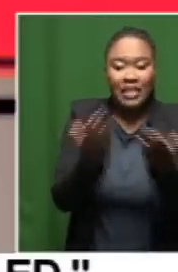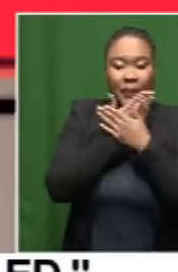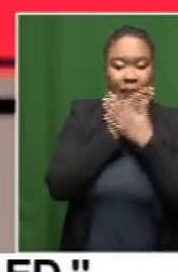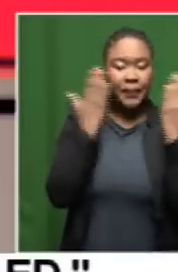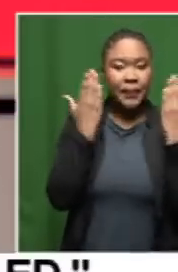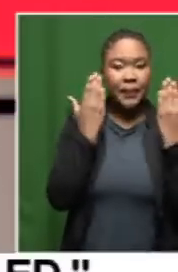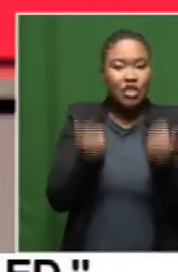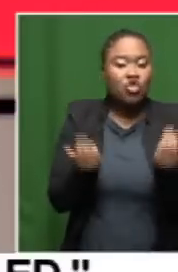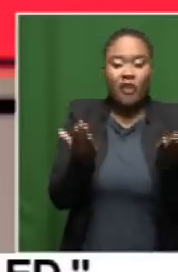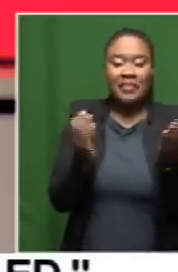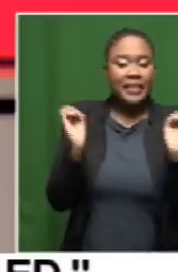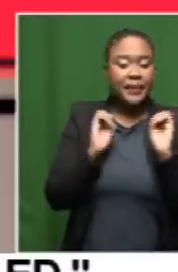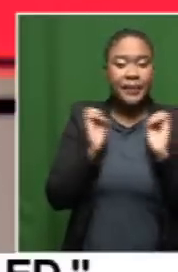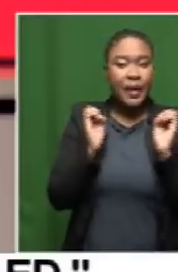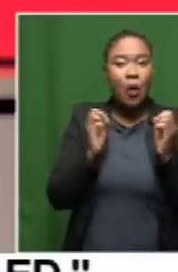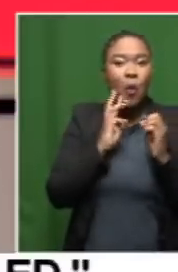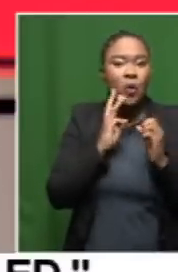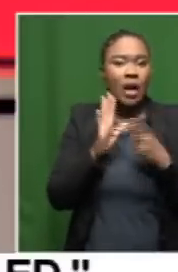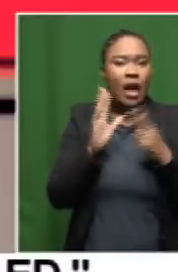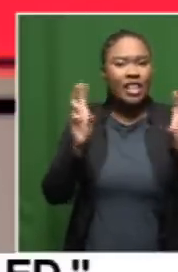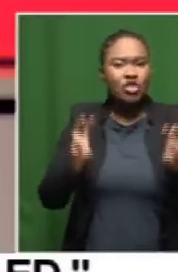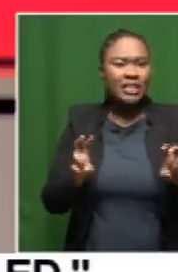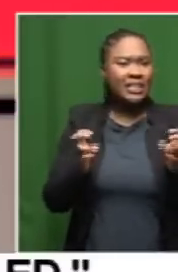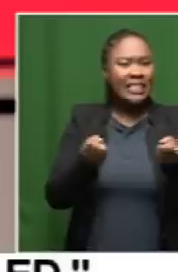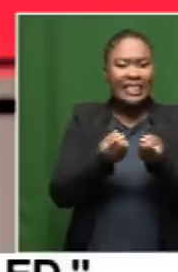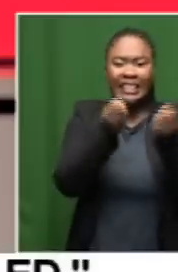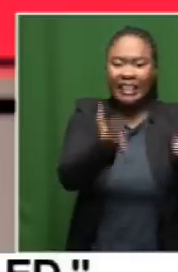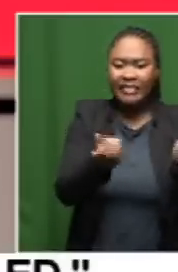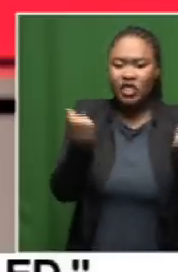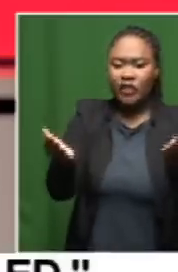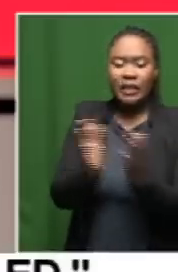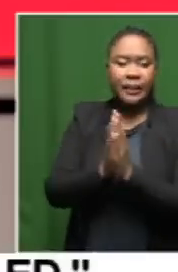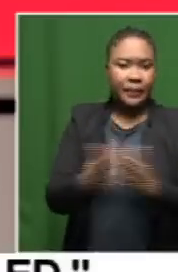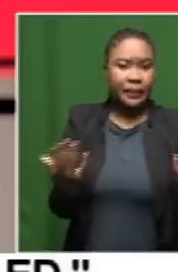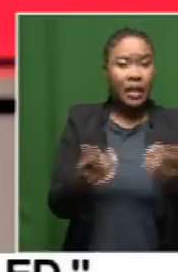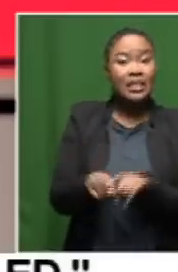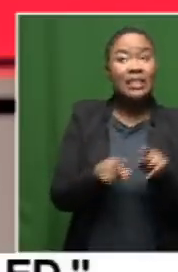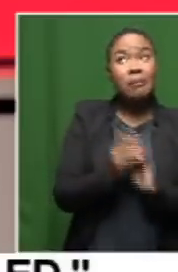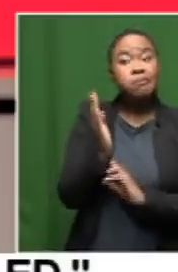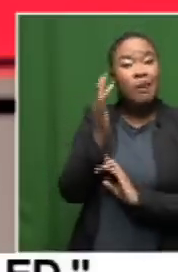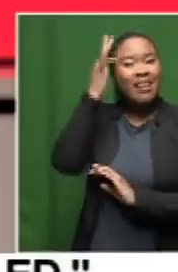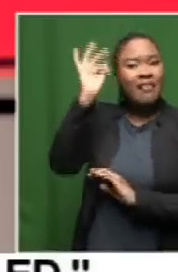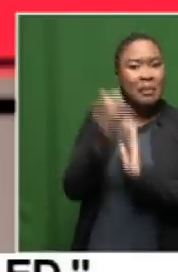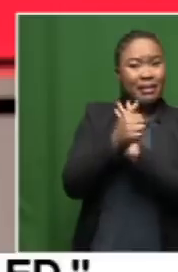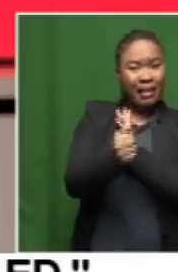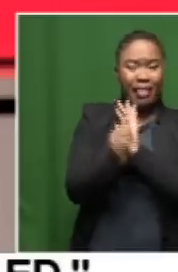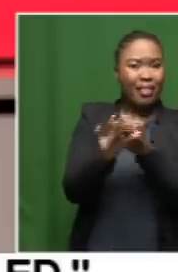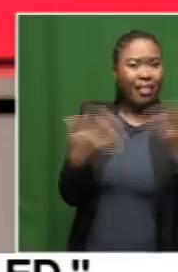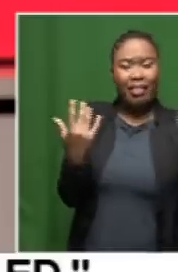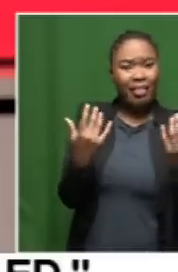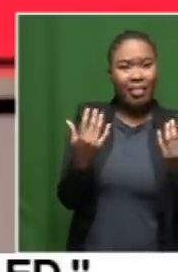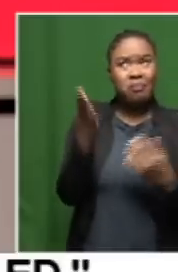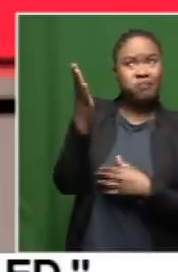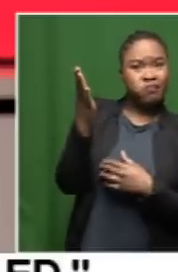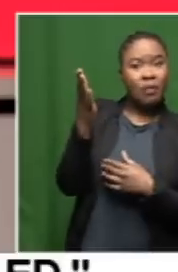that's why we now talk about lack of skills in government. Mm. Because the skilled people, even when we send professionals largely in the state,